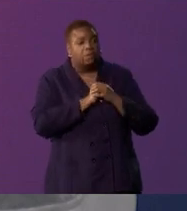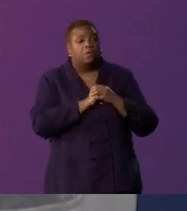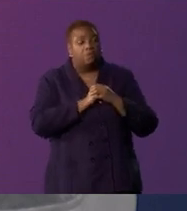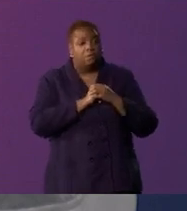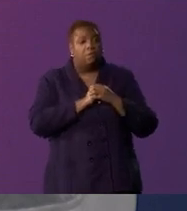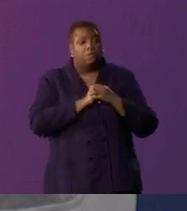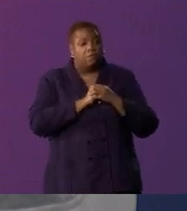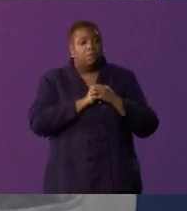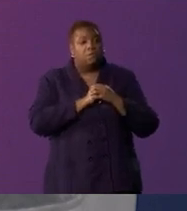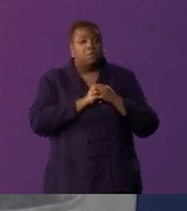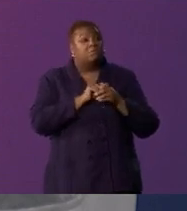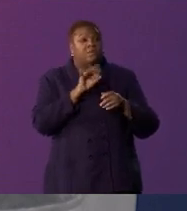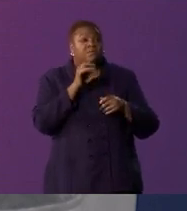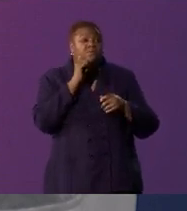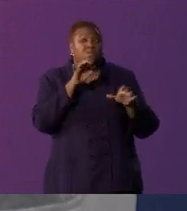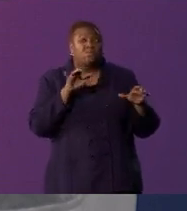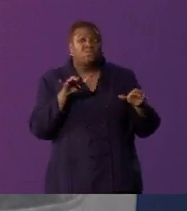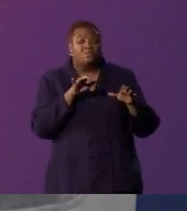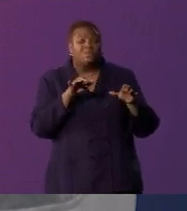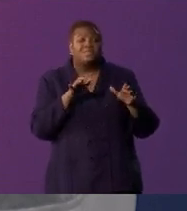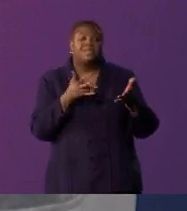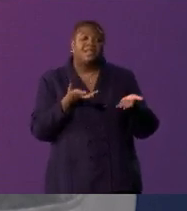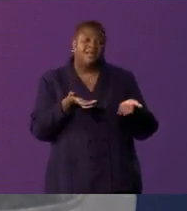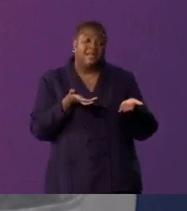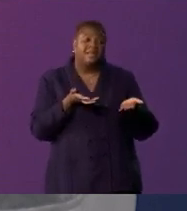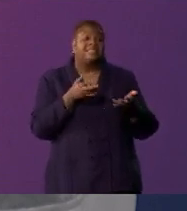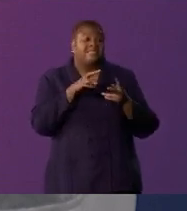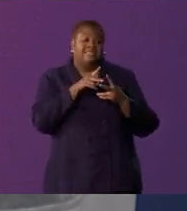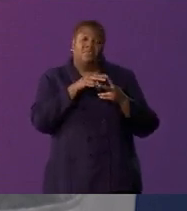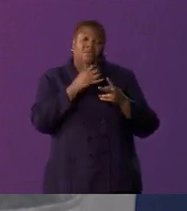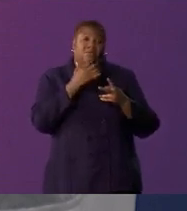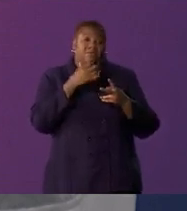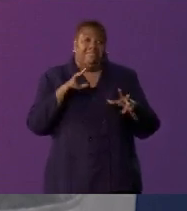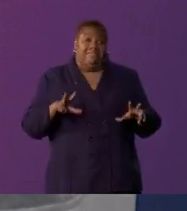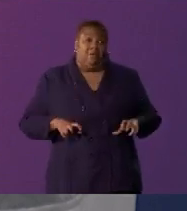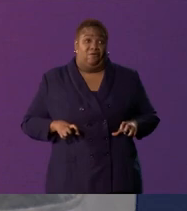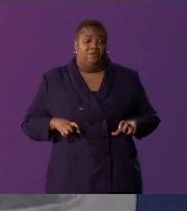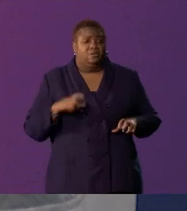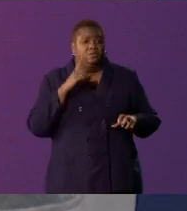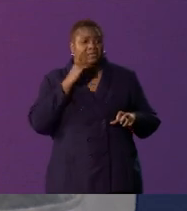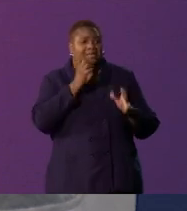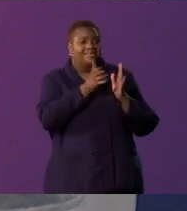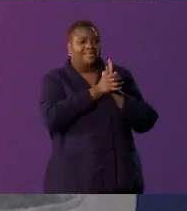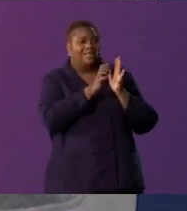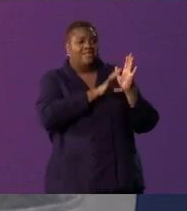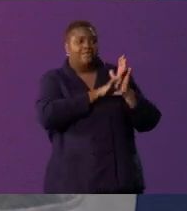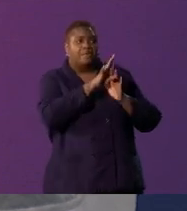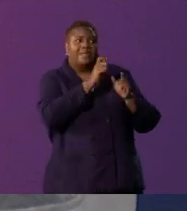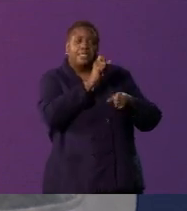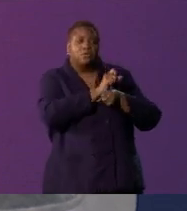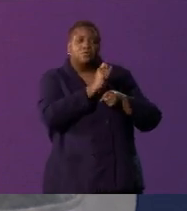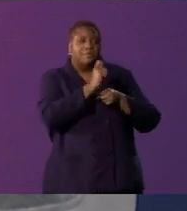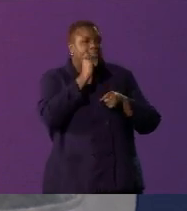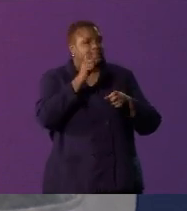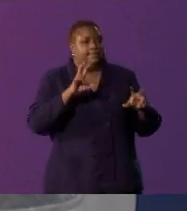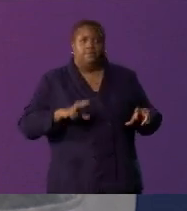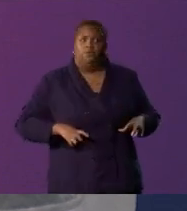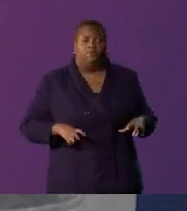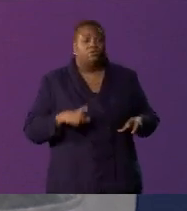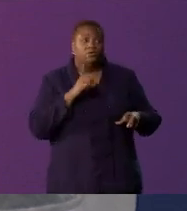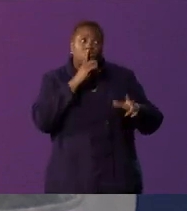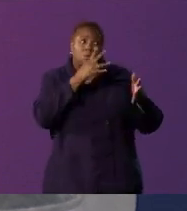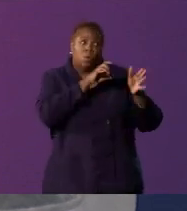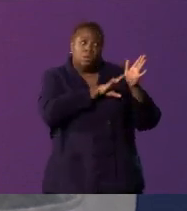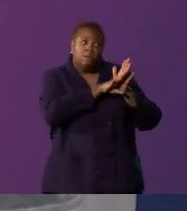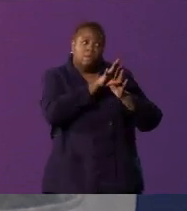don't do that, I'd say that leader is selfish, because talent development is a very unselfish job. Because if you really develop talent,